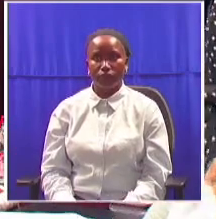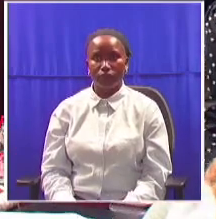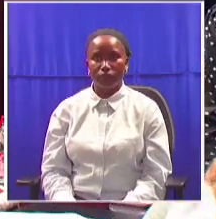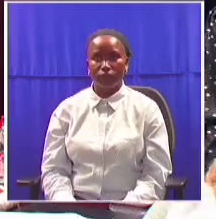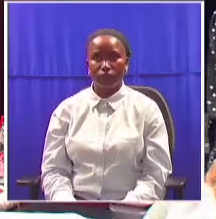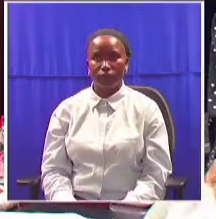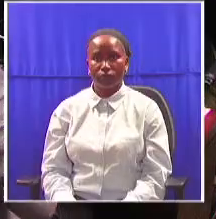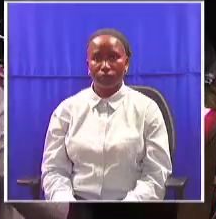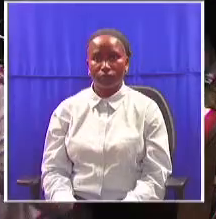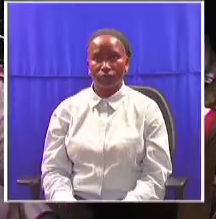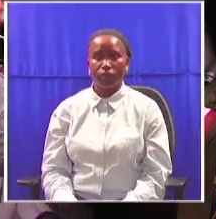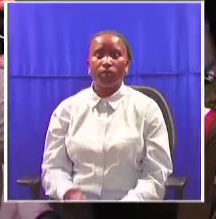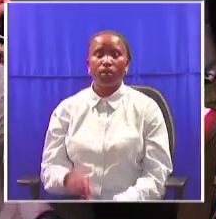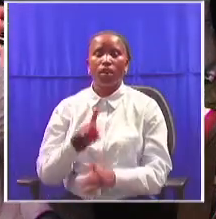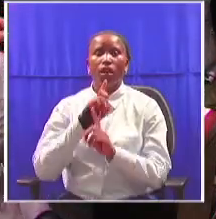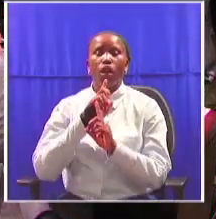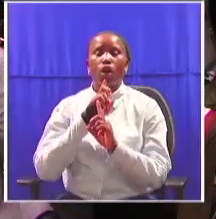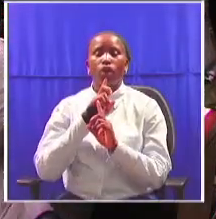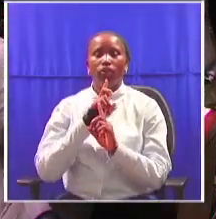Order.